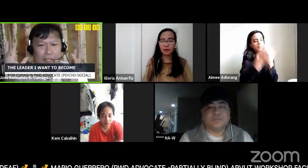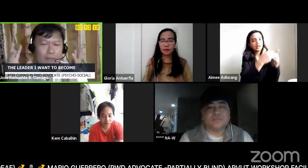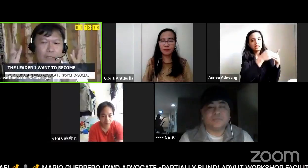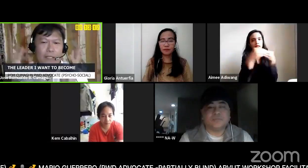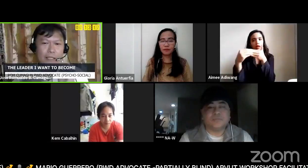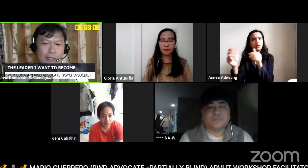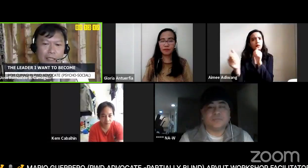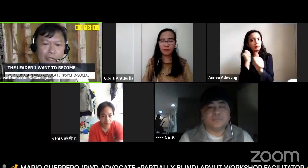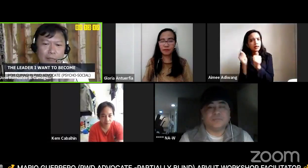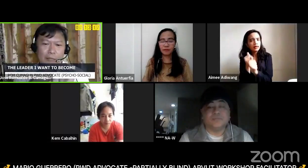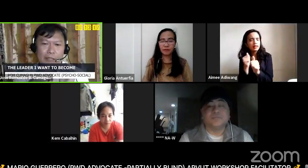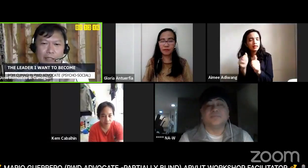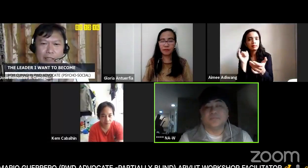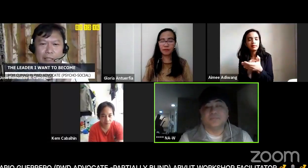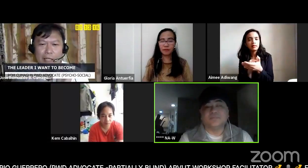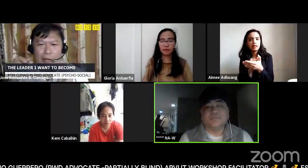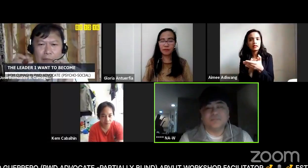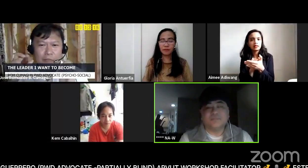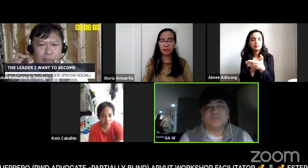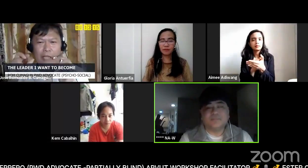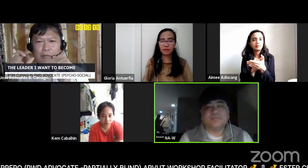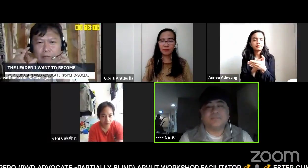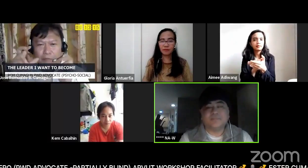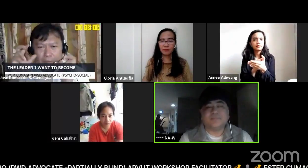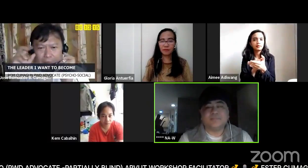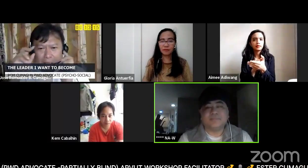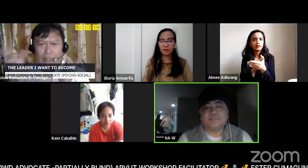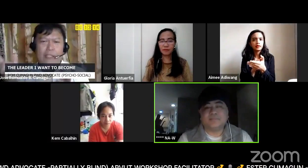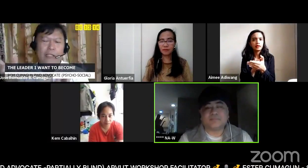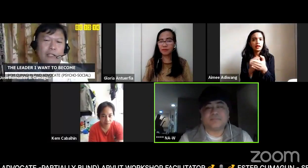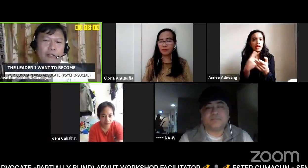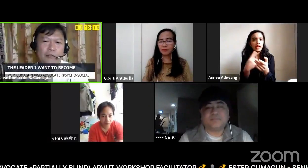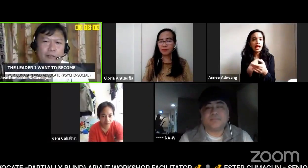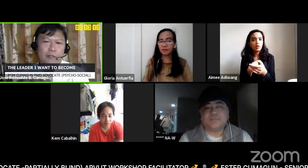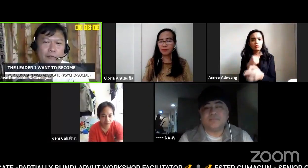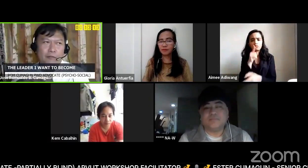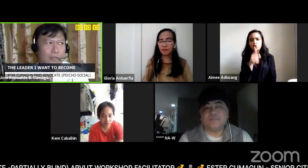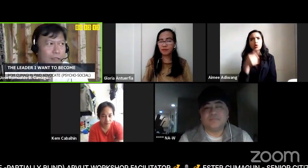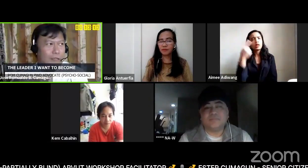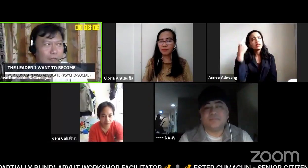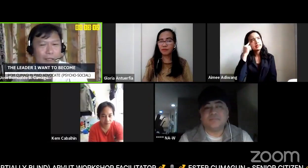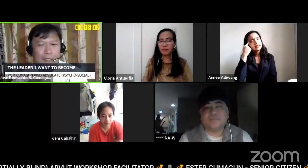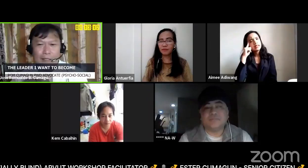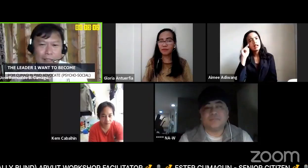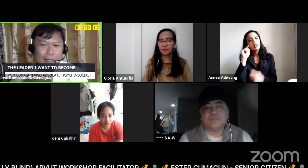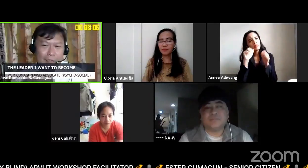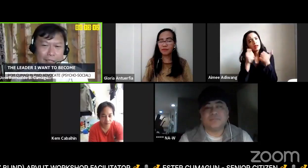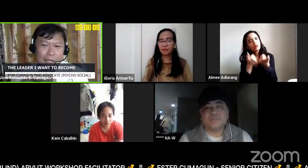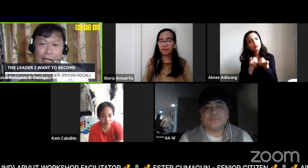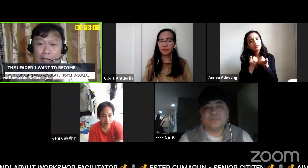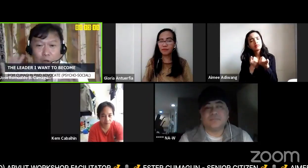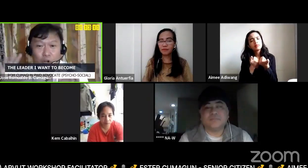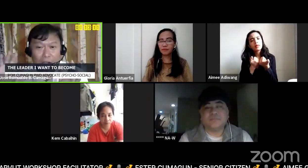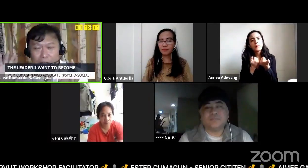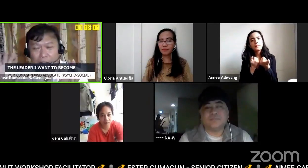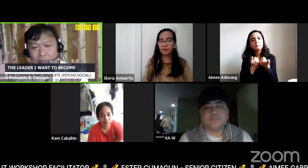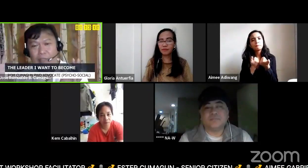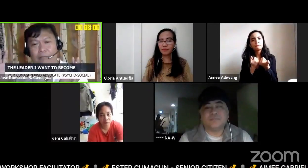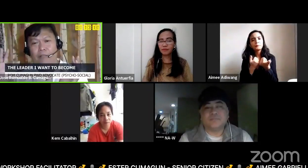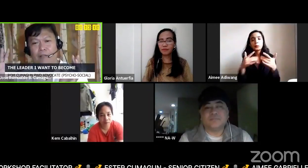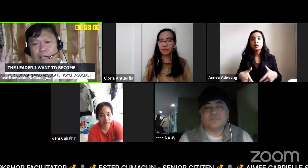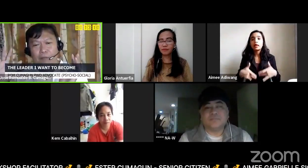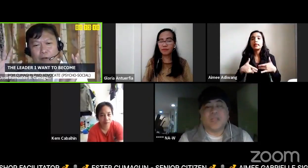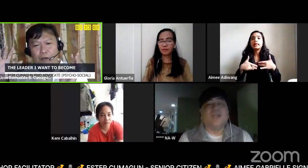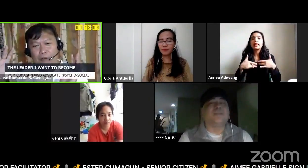may time frame, okay? But I'm really thinking in terms of a